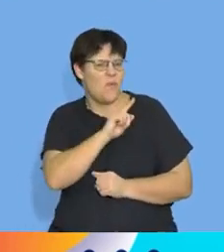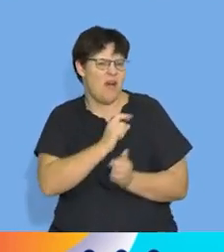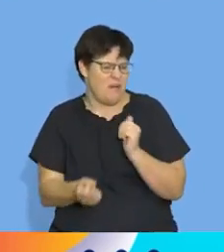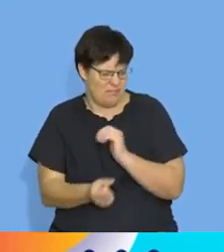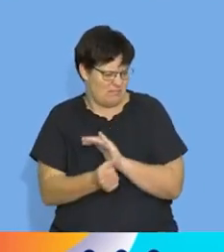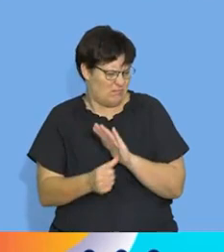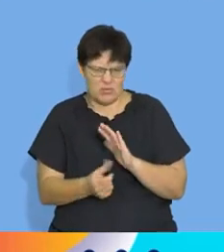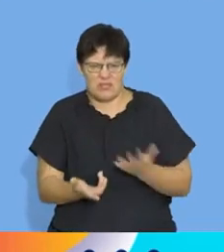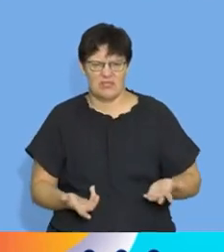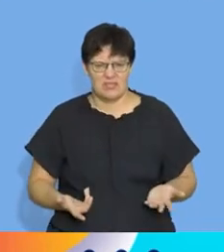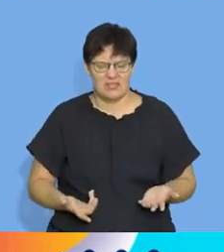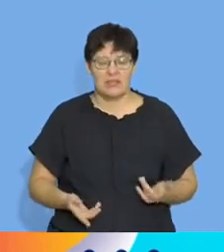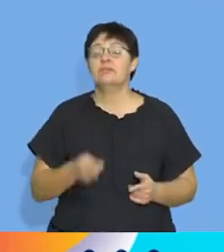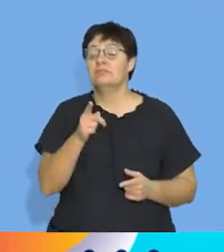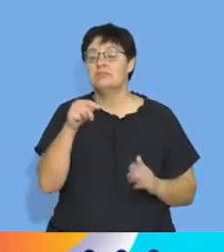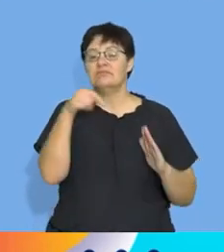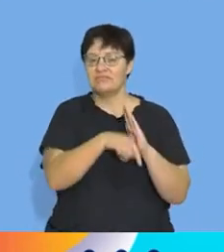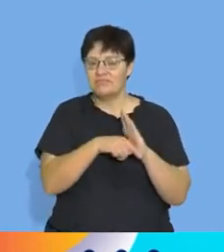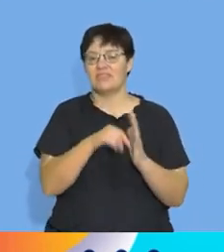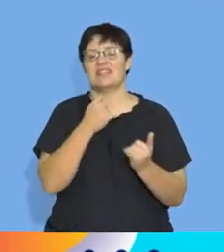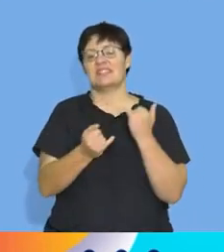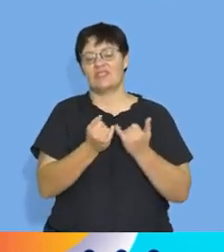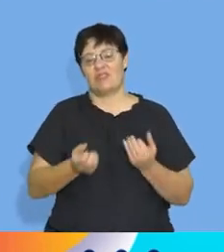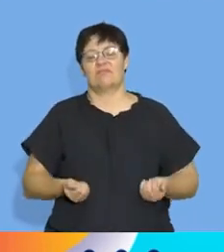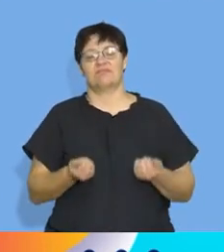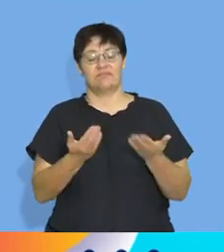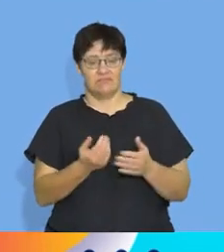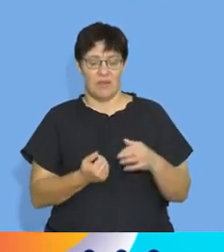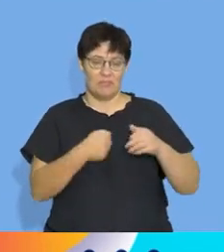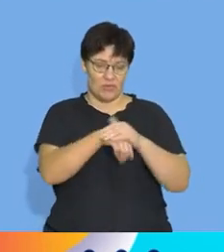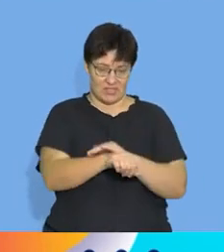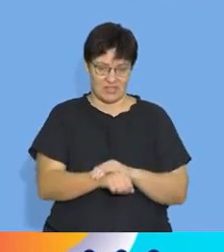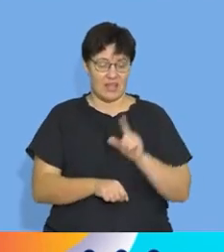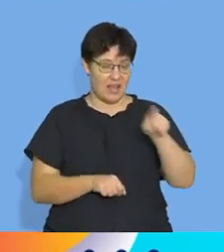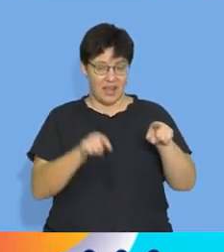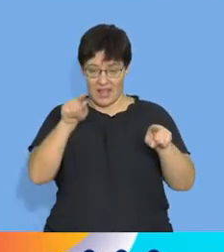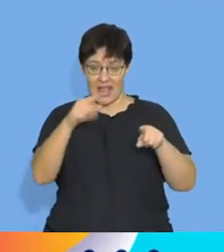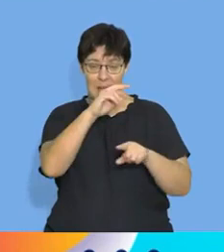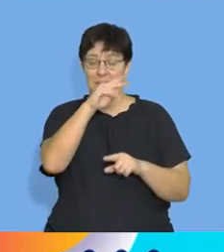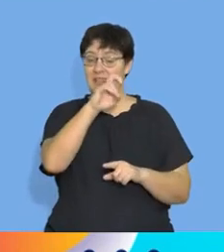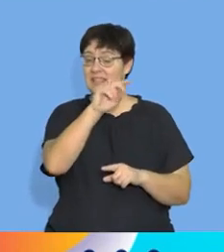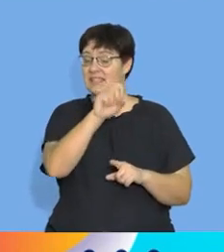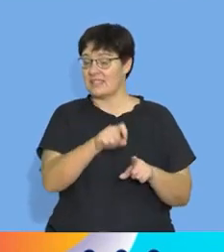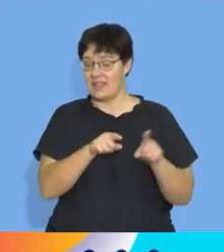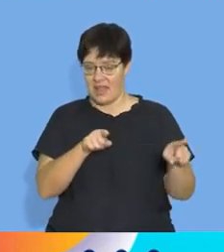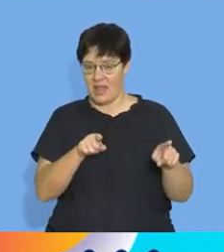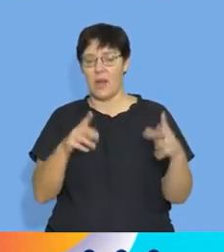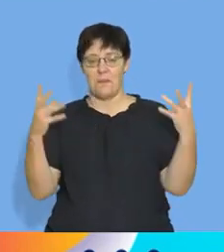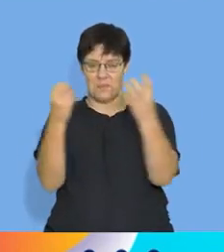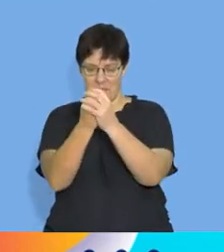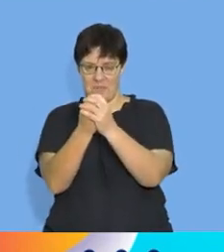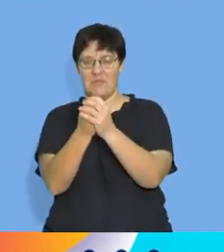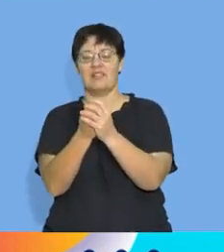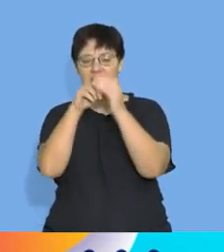is important. It's important in the context of sexual reproduction that two gametes come together to produce an